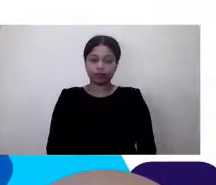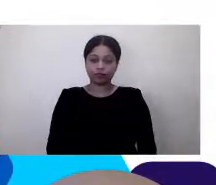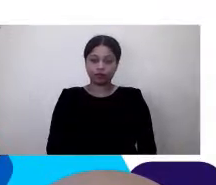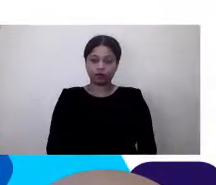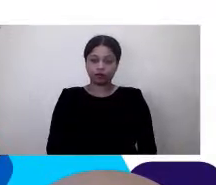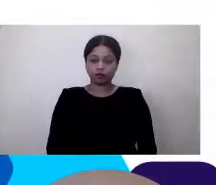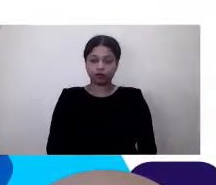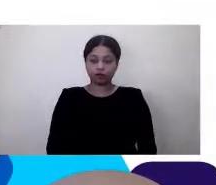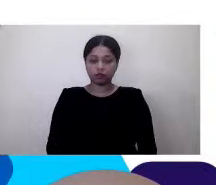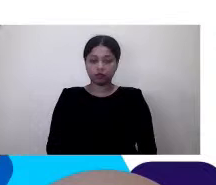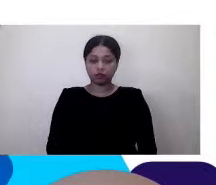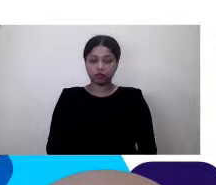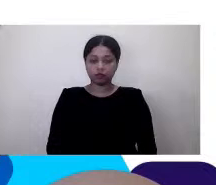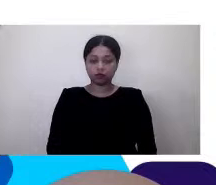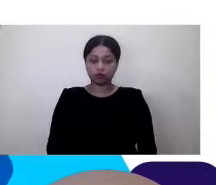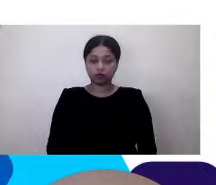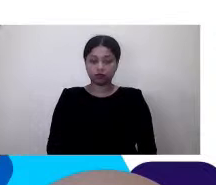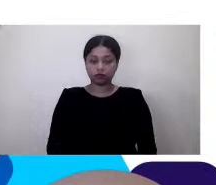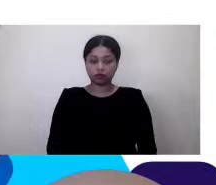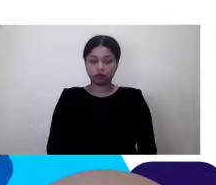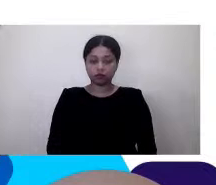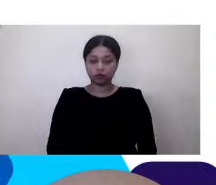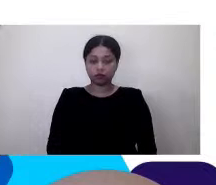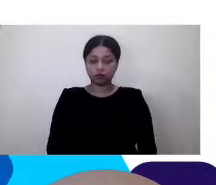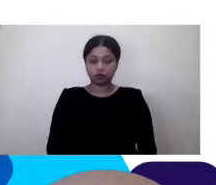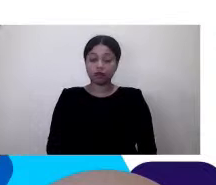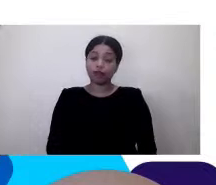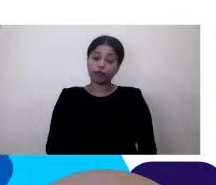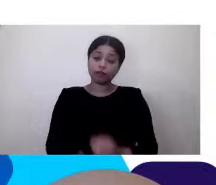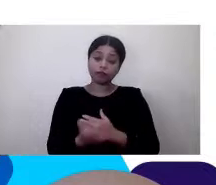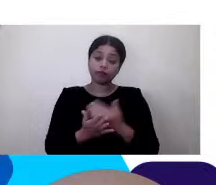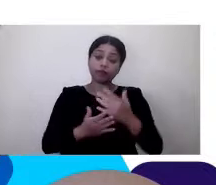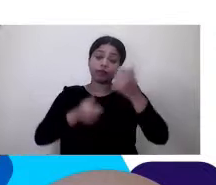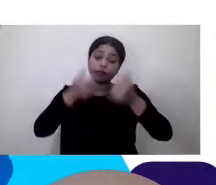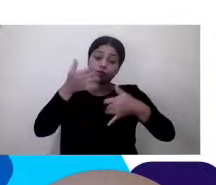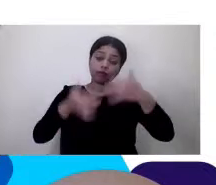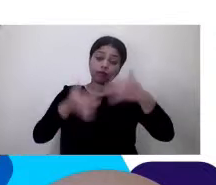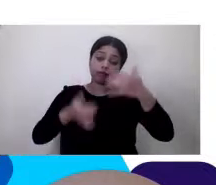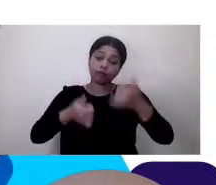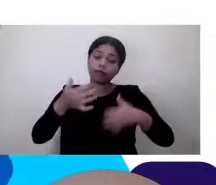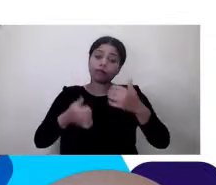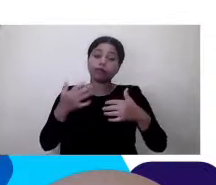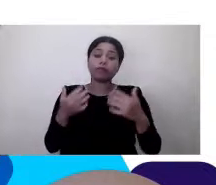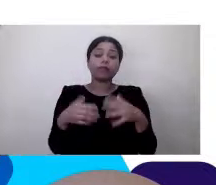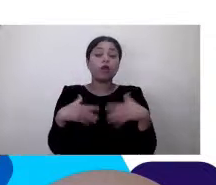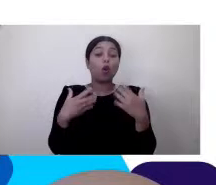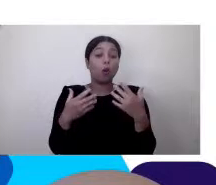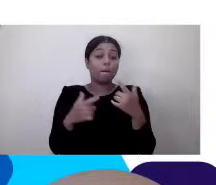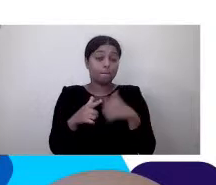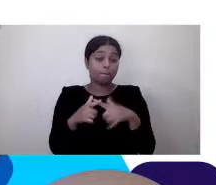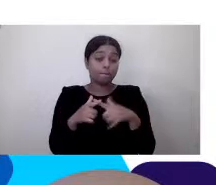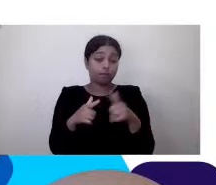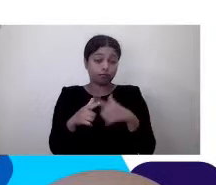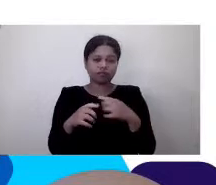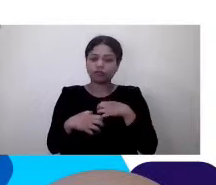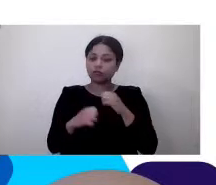Let's start off by explaining what the problem is in very simple terms. The world